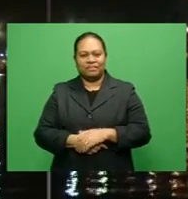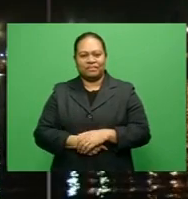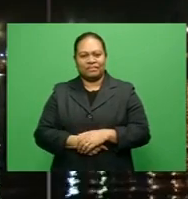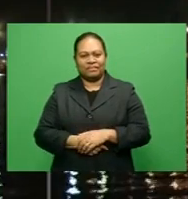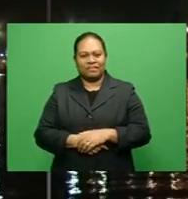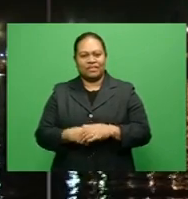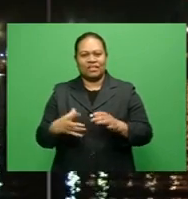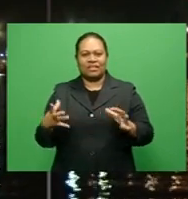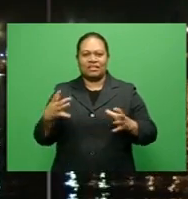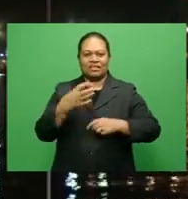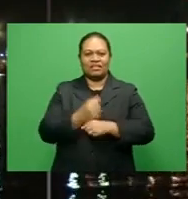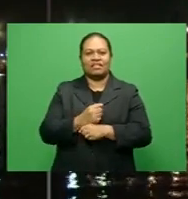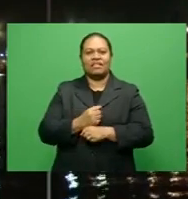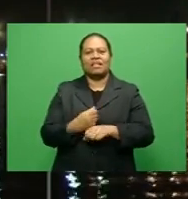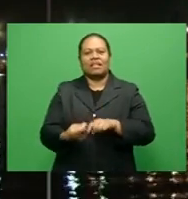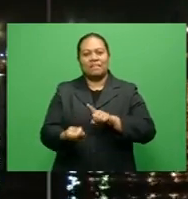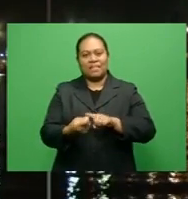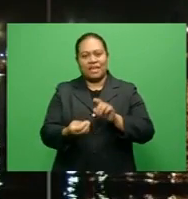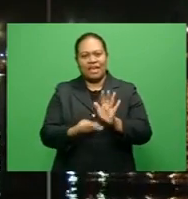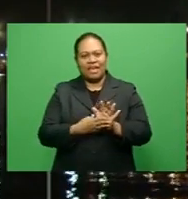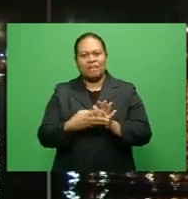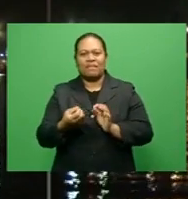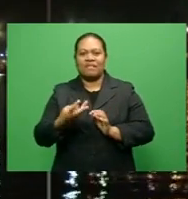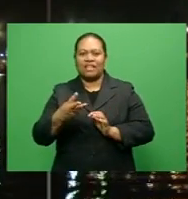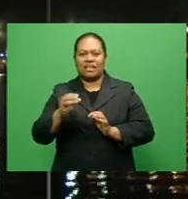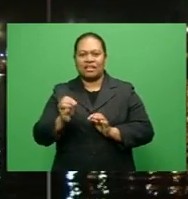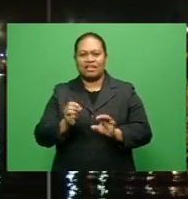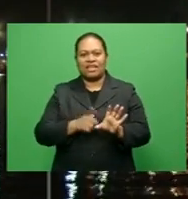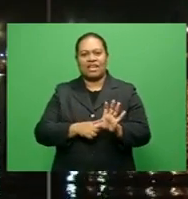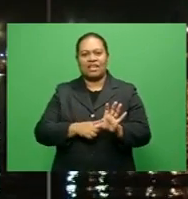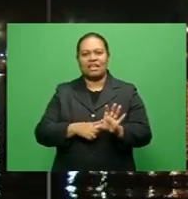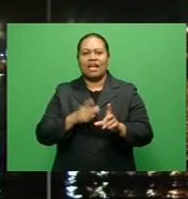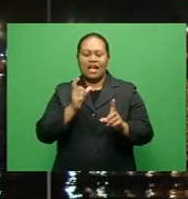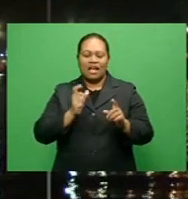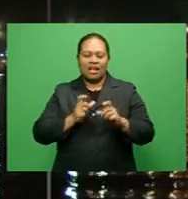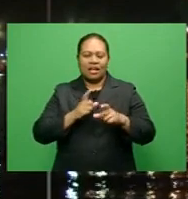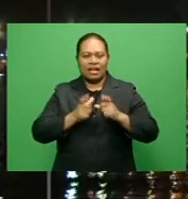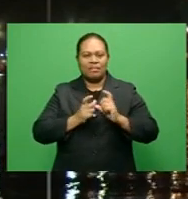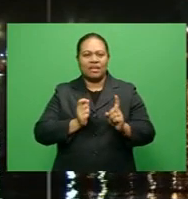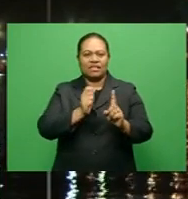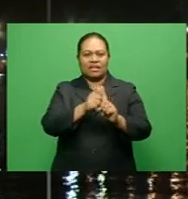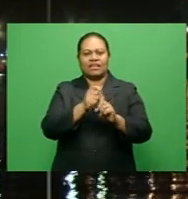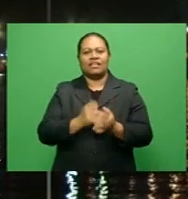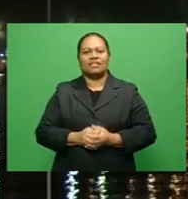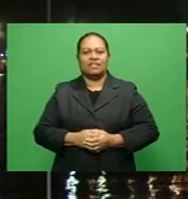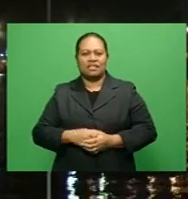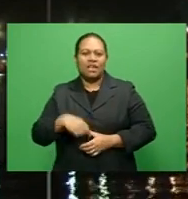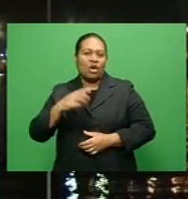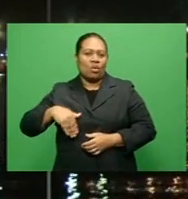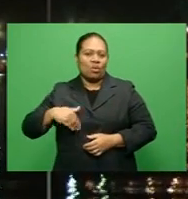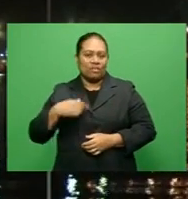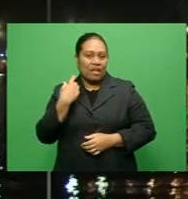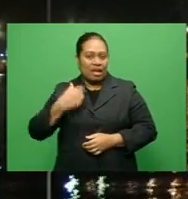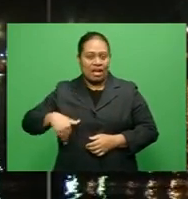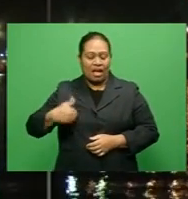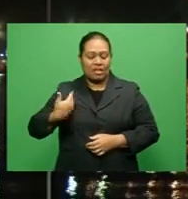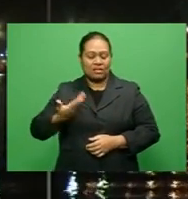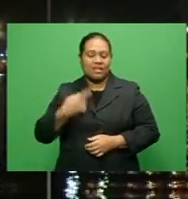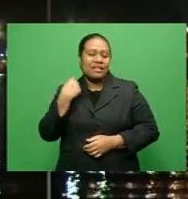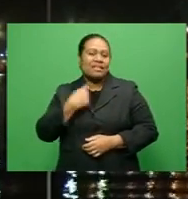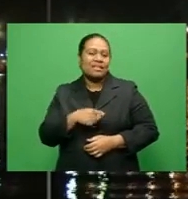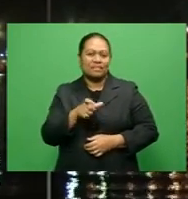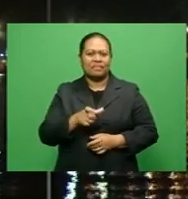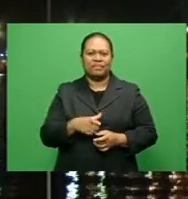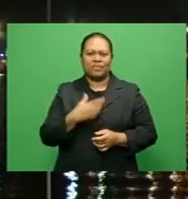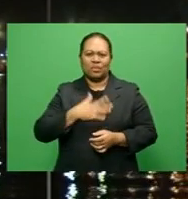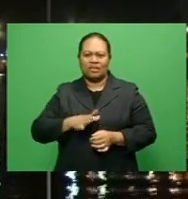Recapping the main stories for tonight, PM sets 30-year climate target. Alleged wife killer labeled violent person, and